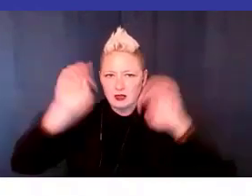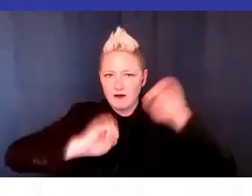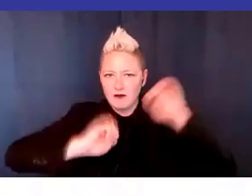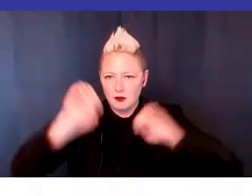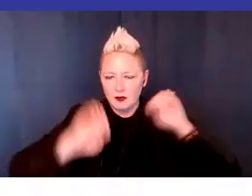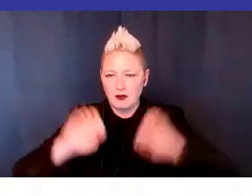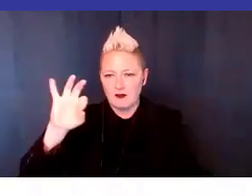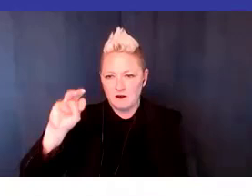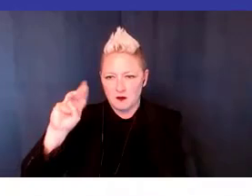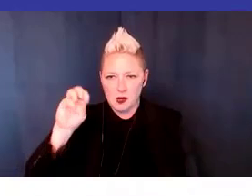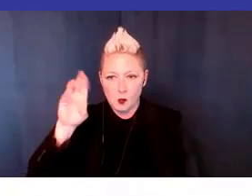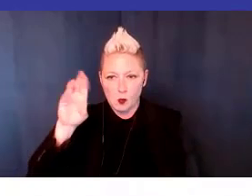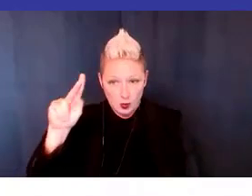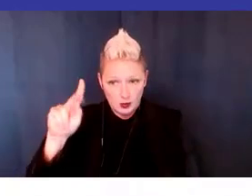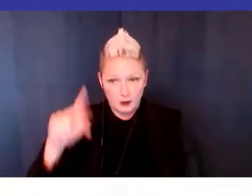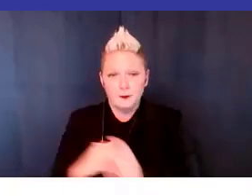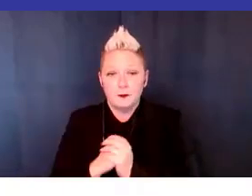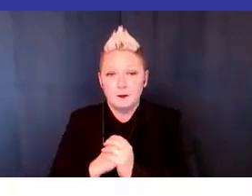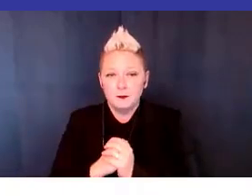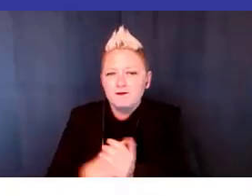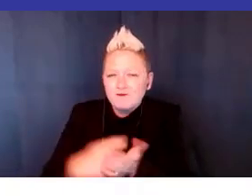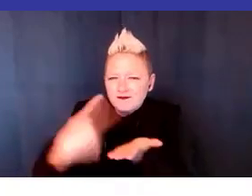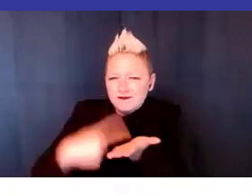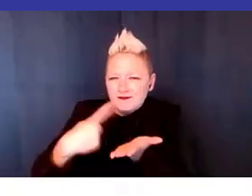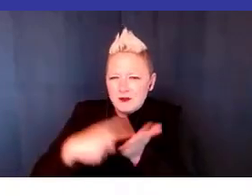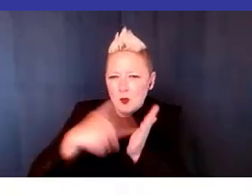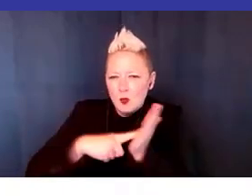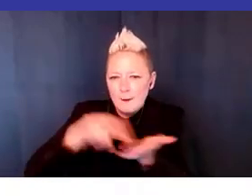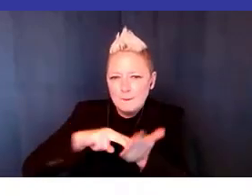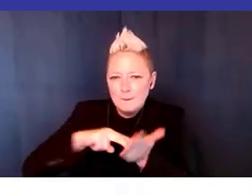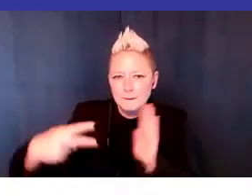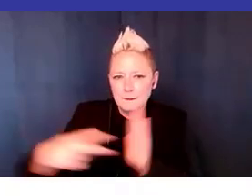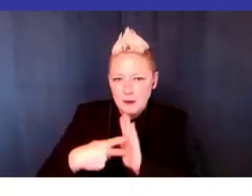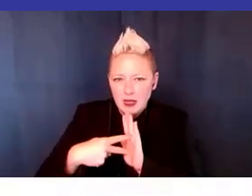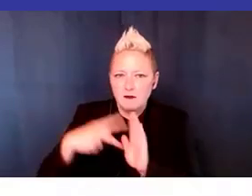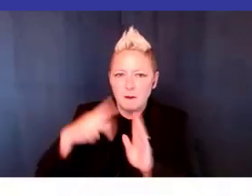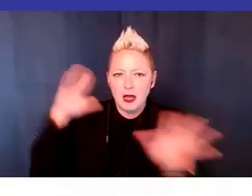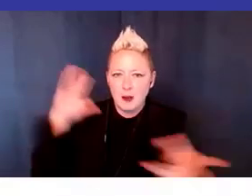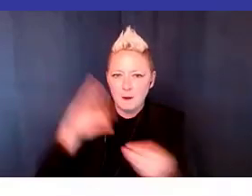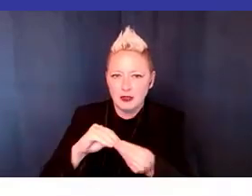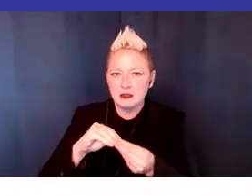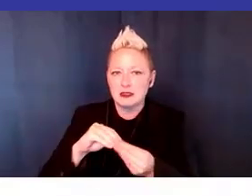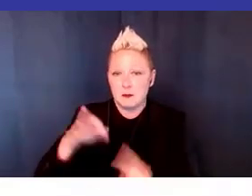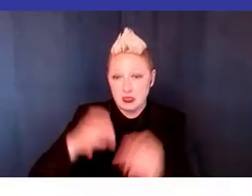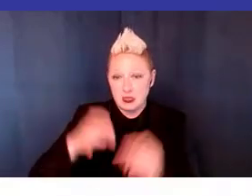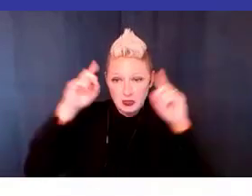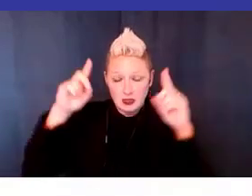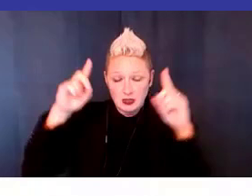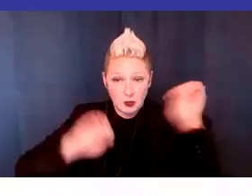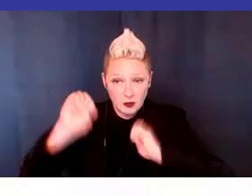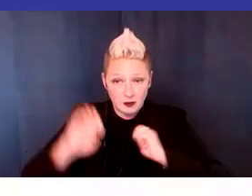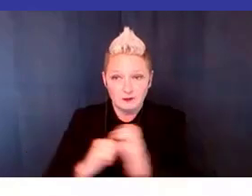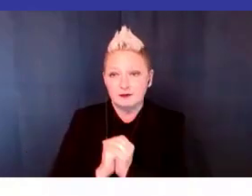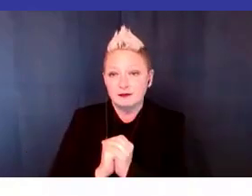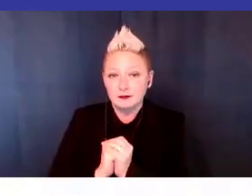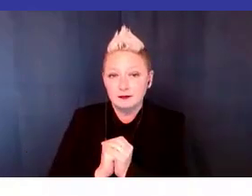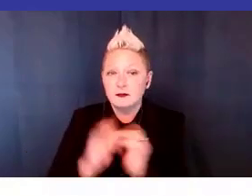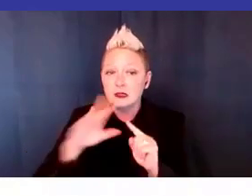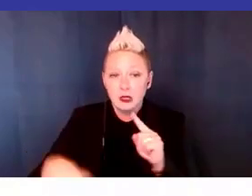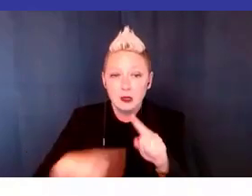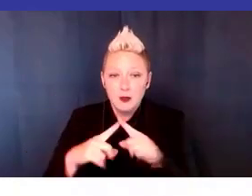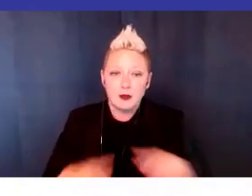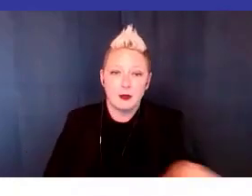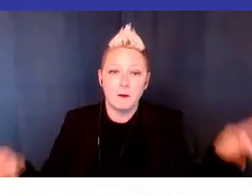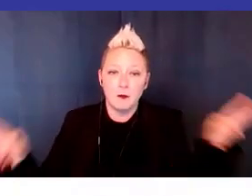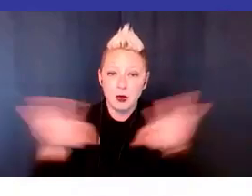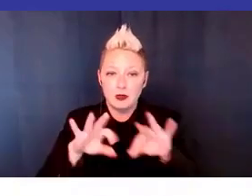framework. We're going to talk a little bit about what is meant by a comprehensive special education evaluation. We're going to talk about the importance of adopting